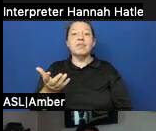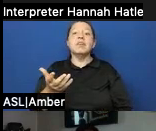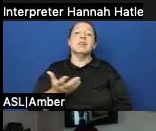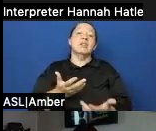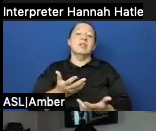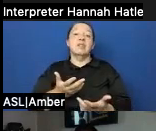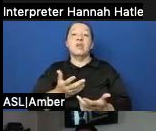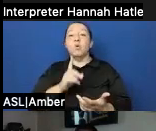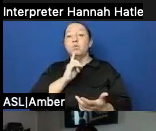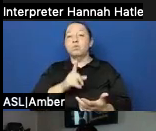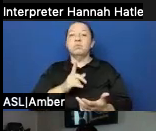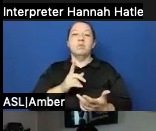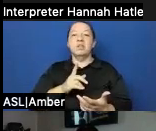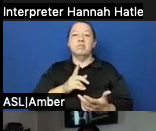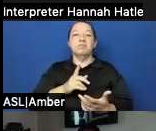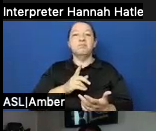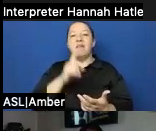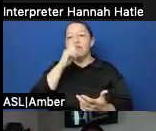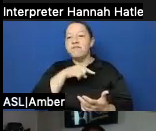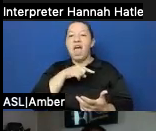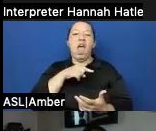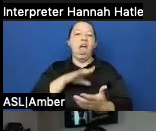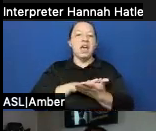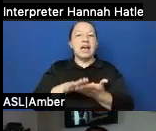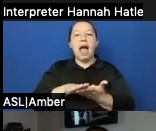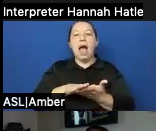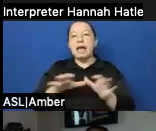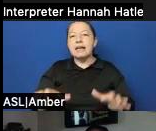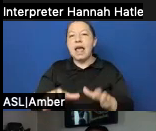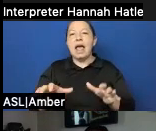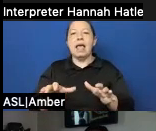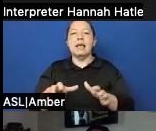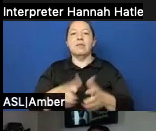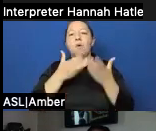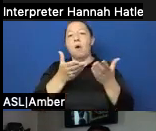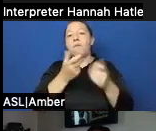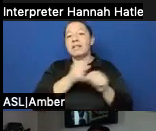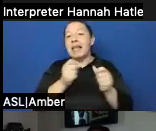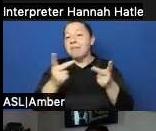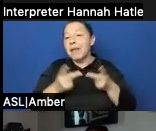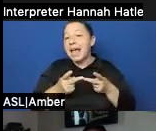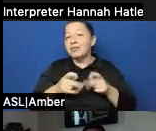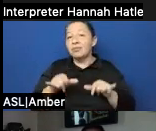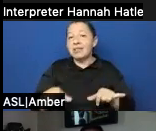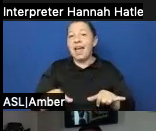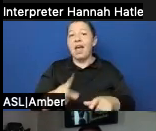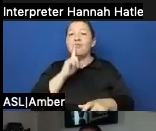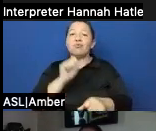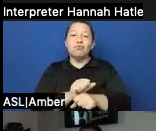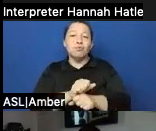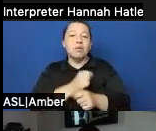to stay, true love, again, with substance abuse and addiction is another huge one. Keep someone